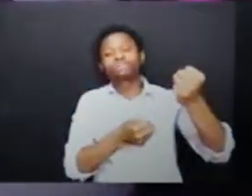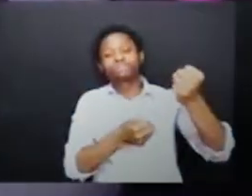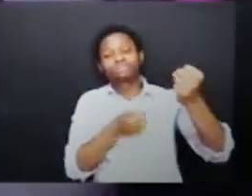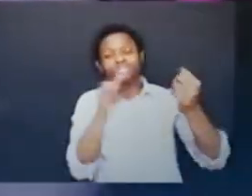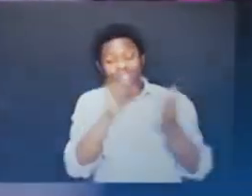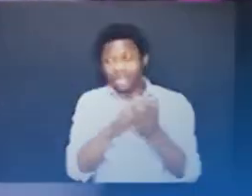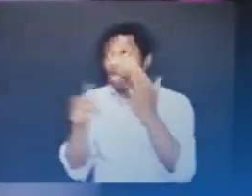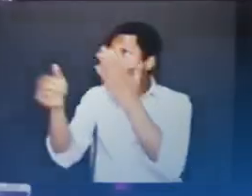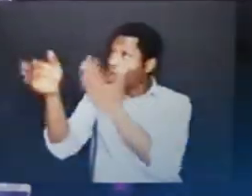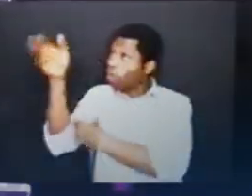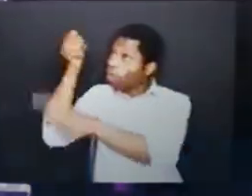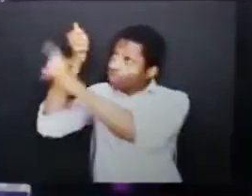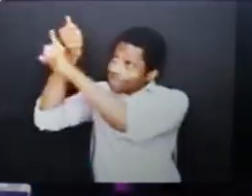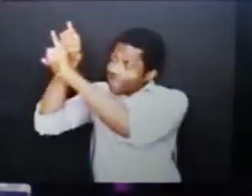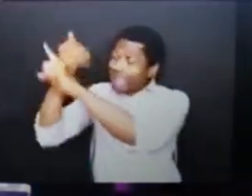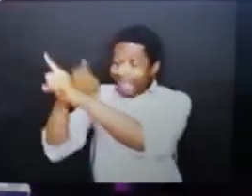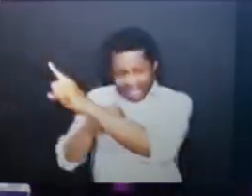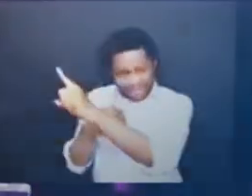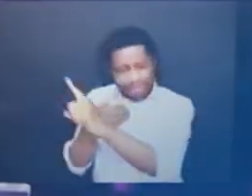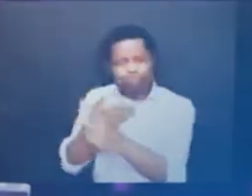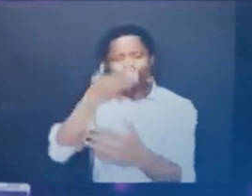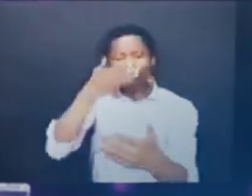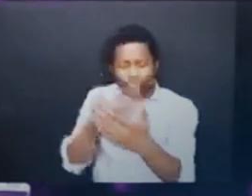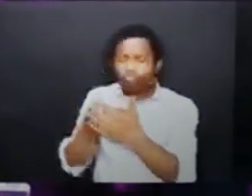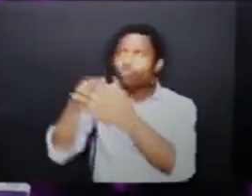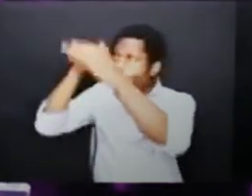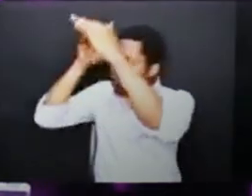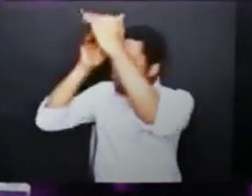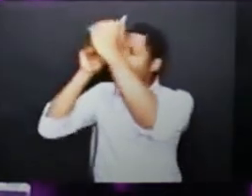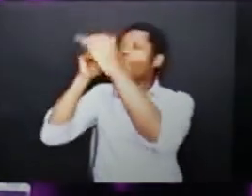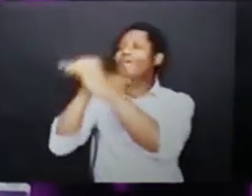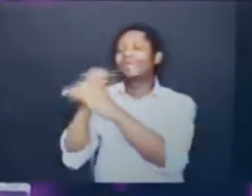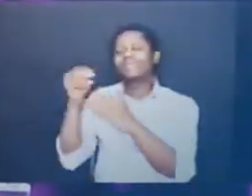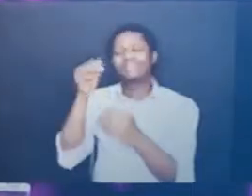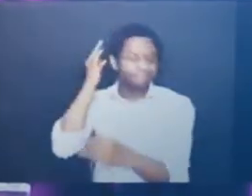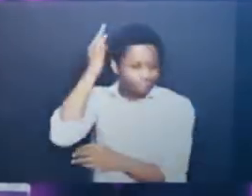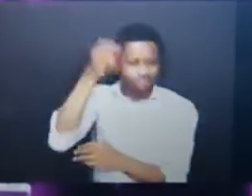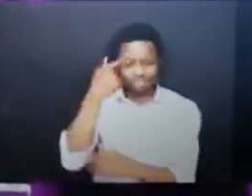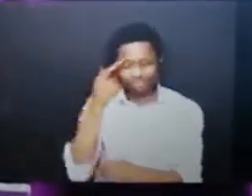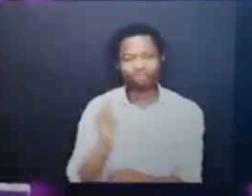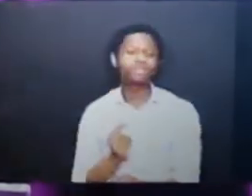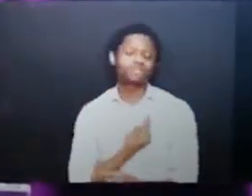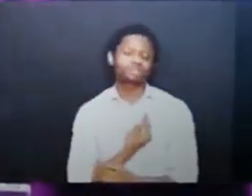That God has hope and a great future for us. This we